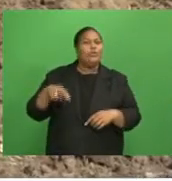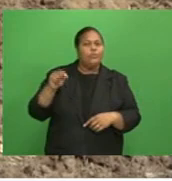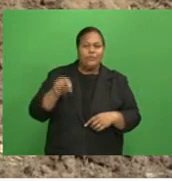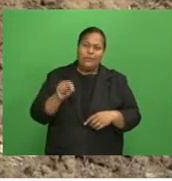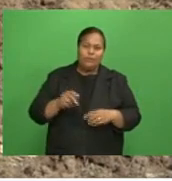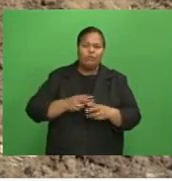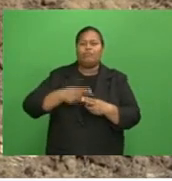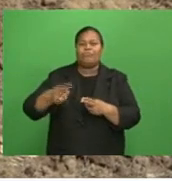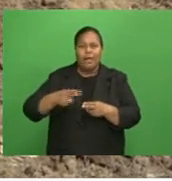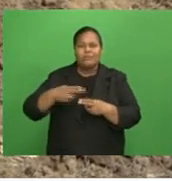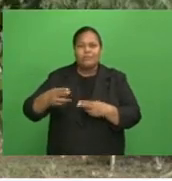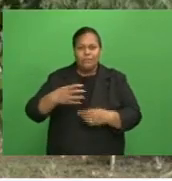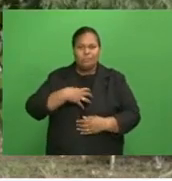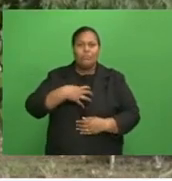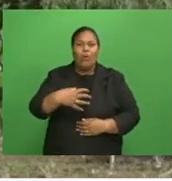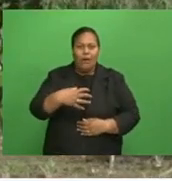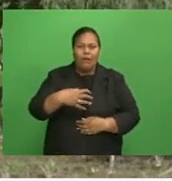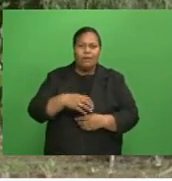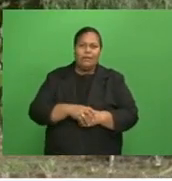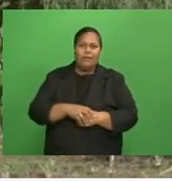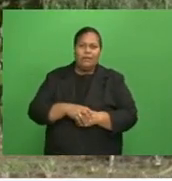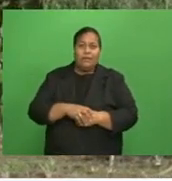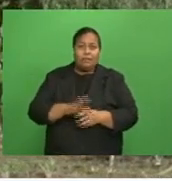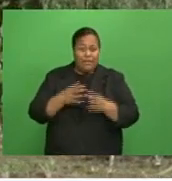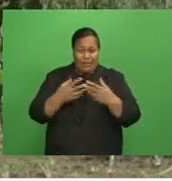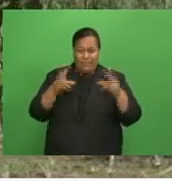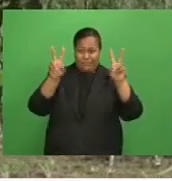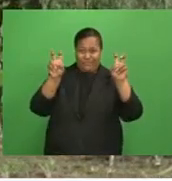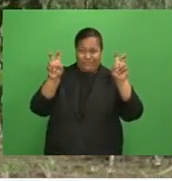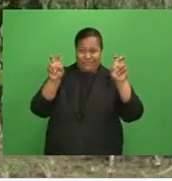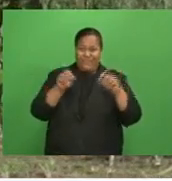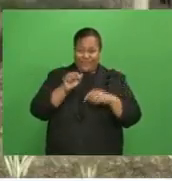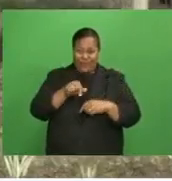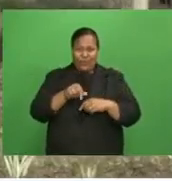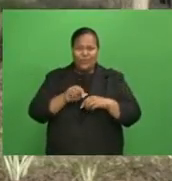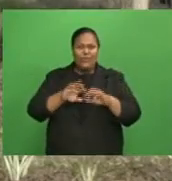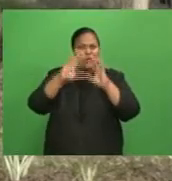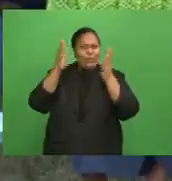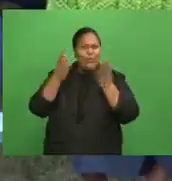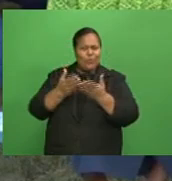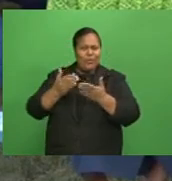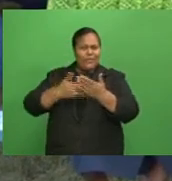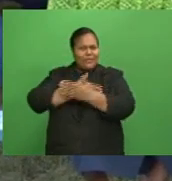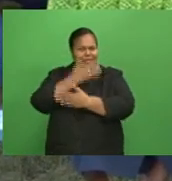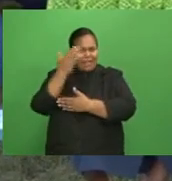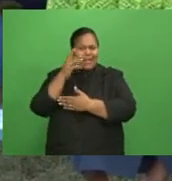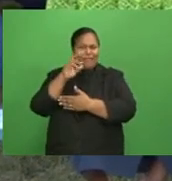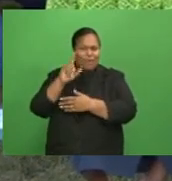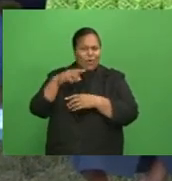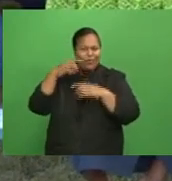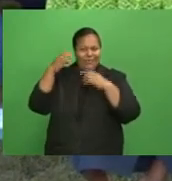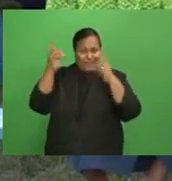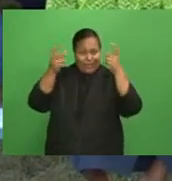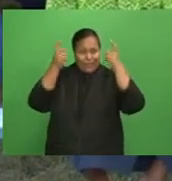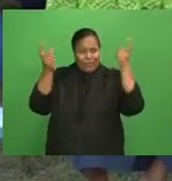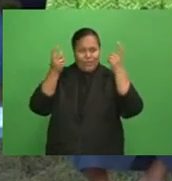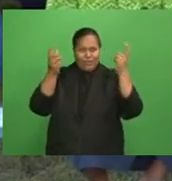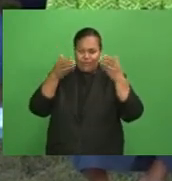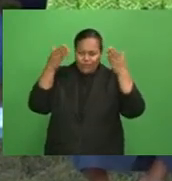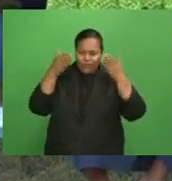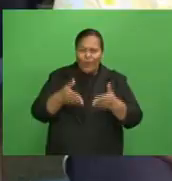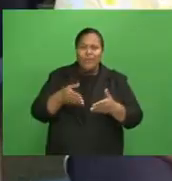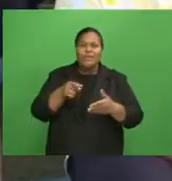the theme Food, Feed, Fiber, this year's World Day to Combat Desertification and Drought 2020 is focused on changing